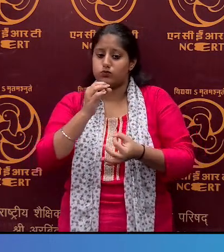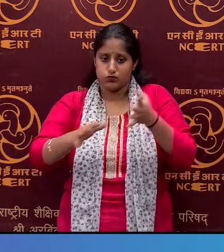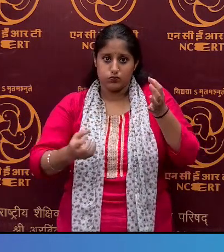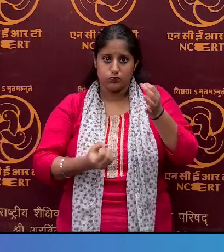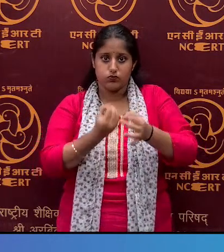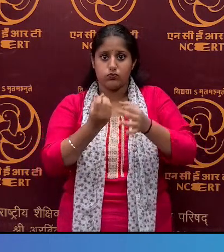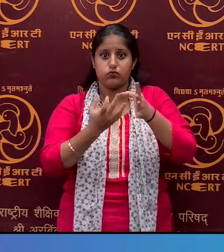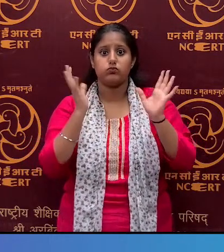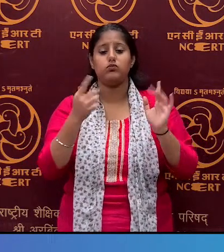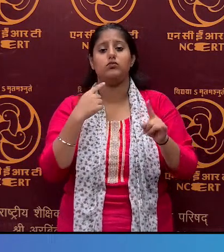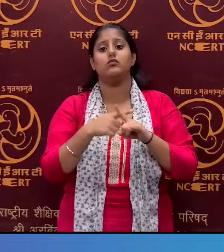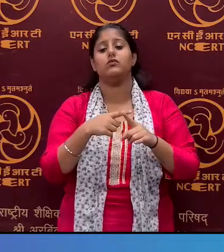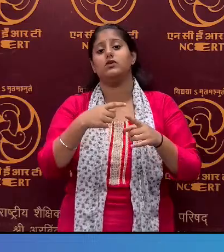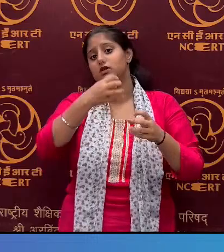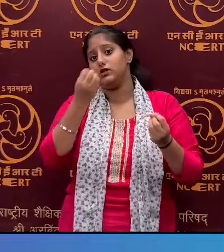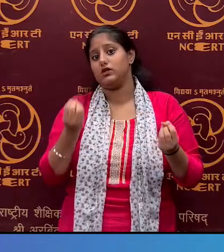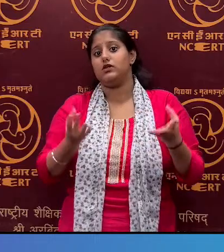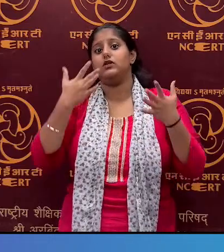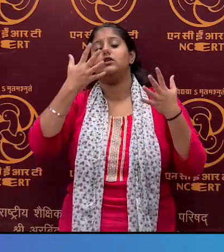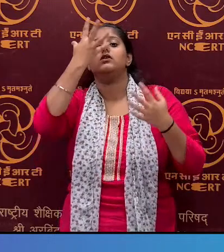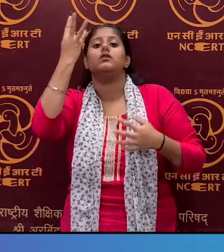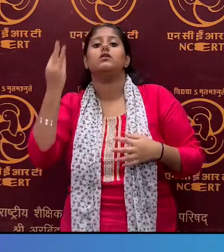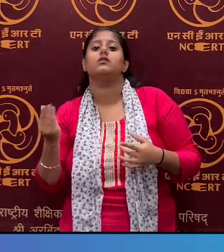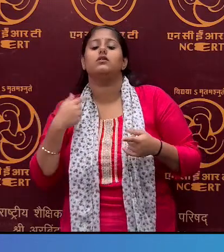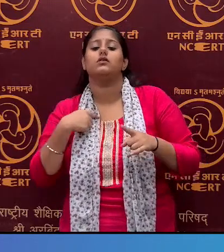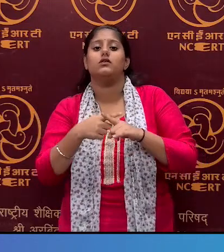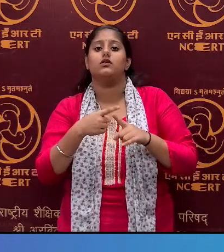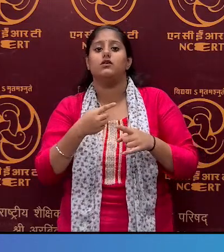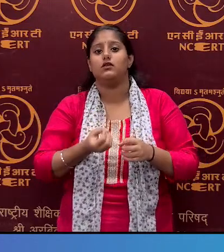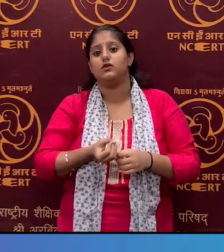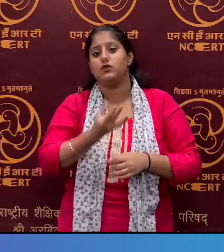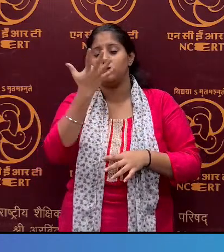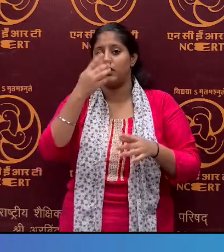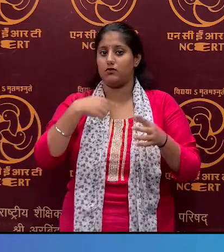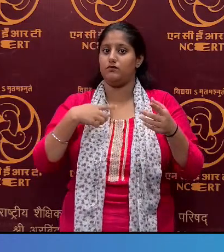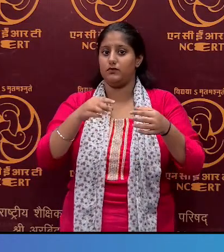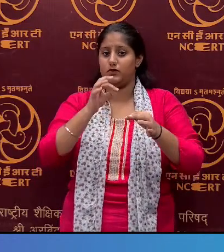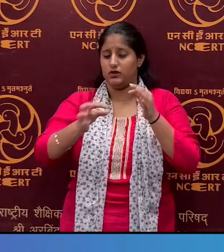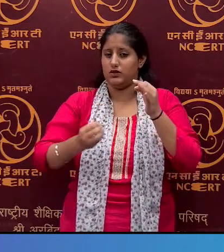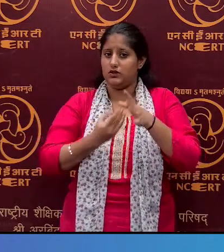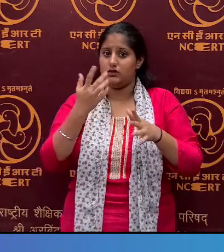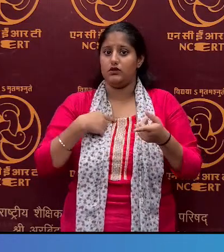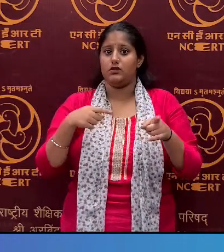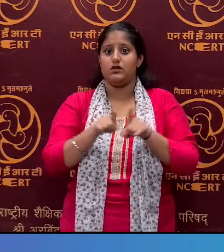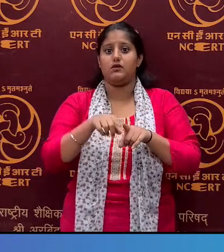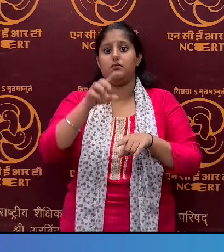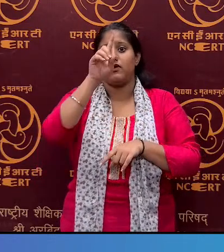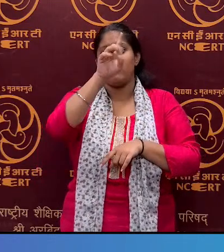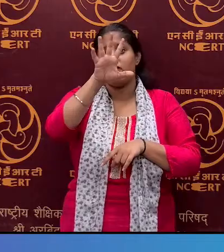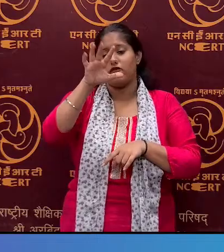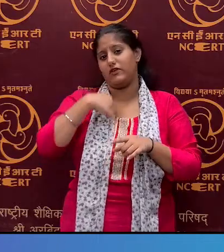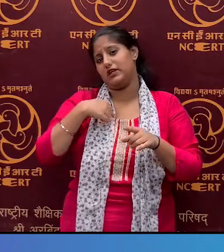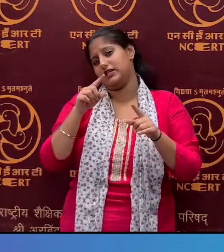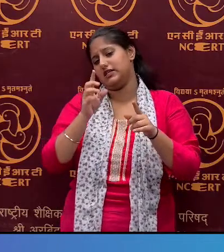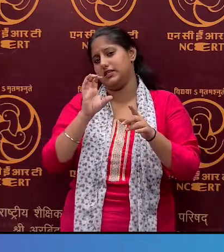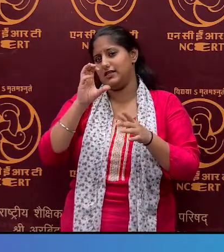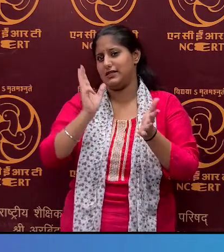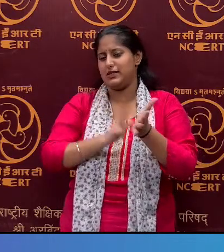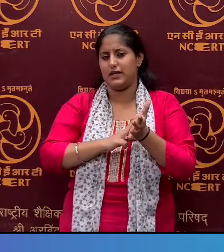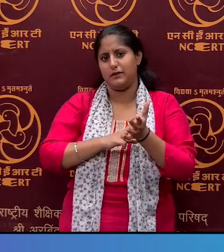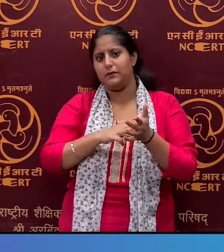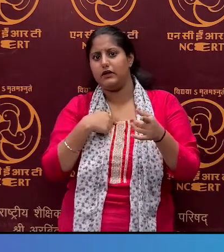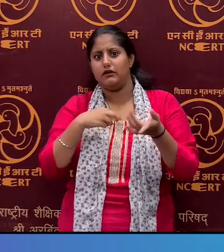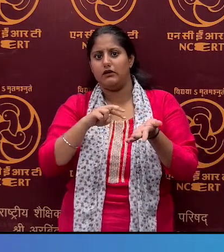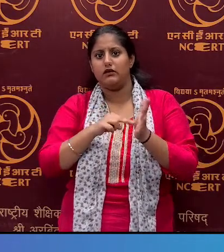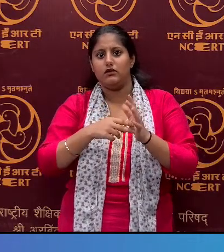and cool nights. Very low rainfall, less than 15 centimeter of annual average rainfall is